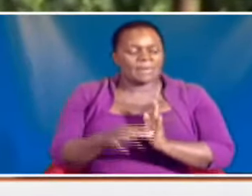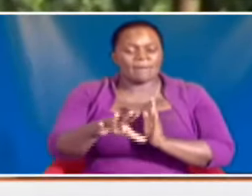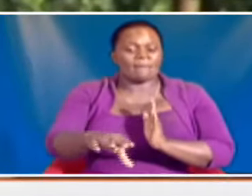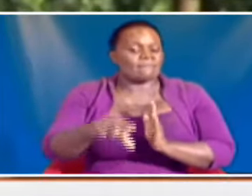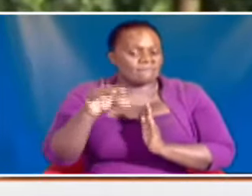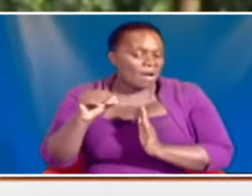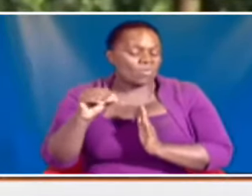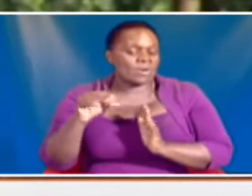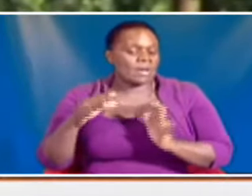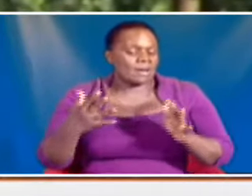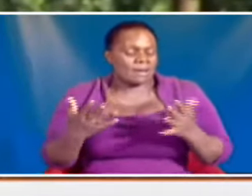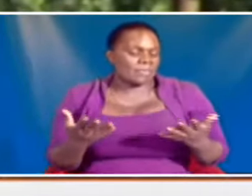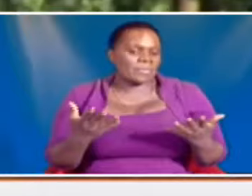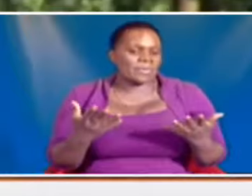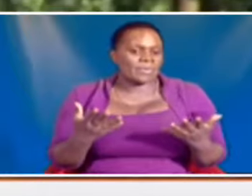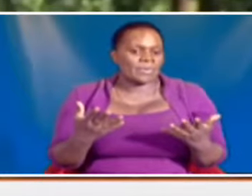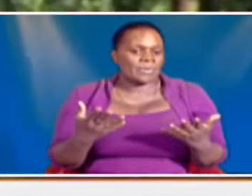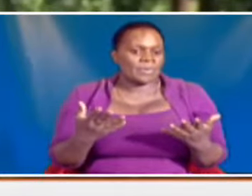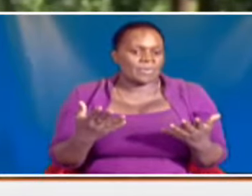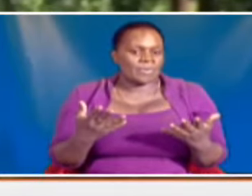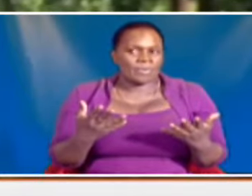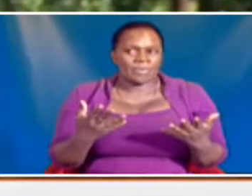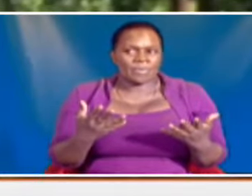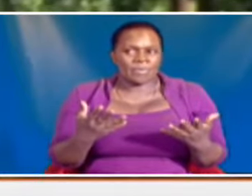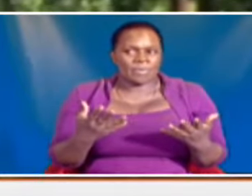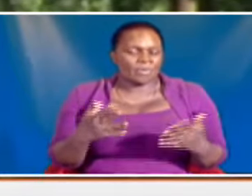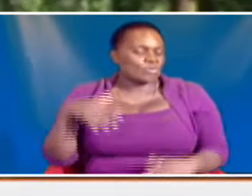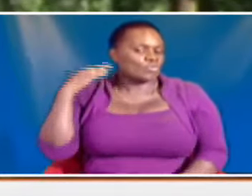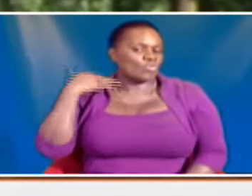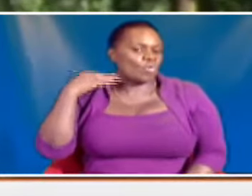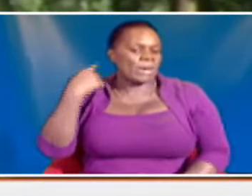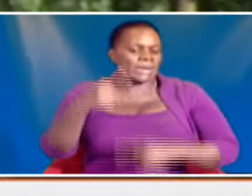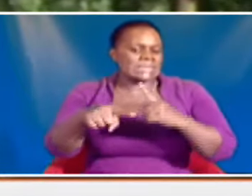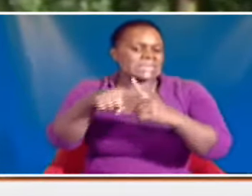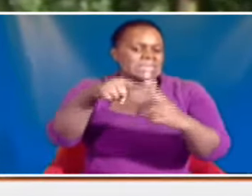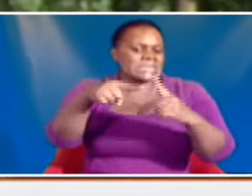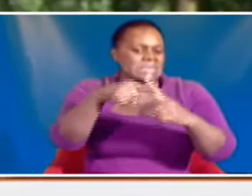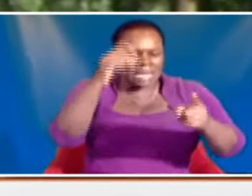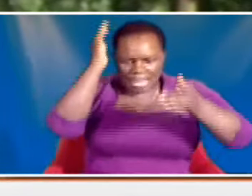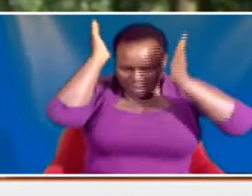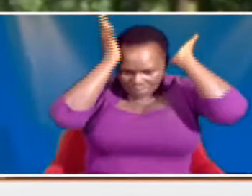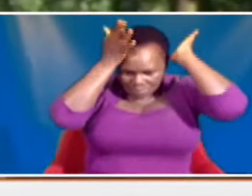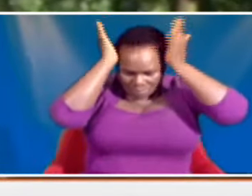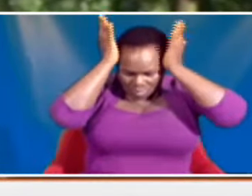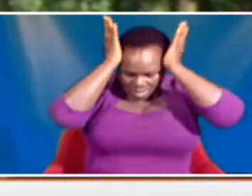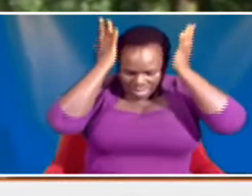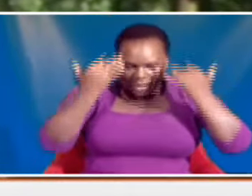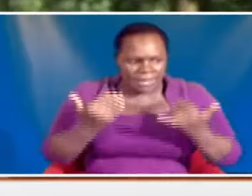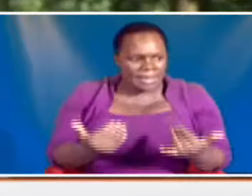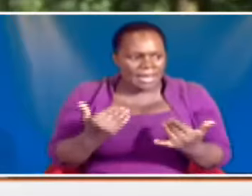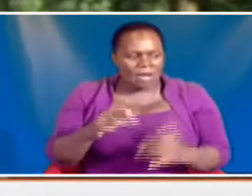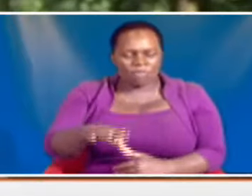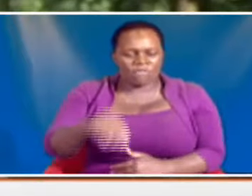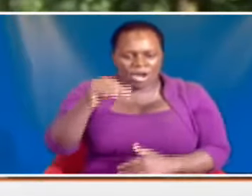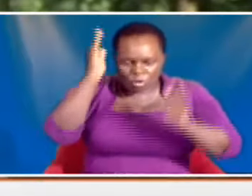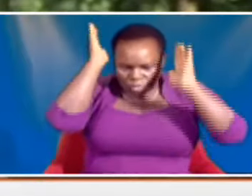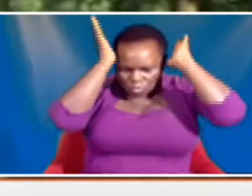ya kwamba kulikuwa na wizi ulikuwa unaendelea wa kuchinja punda, na kwa saa hii tumepata